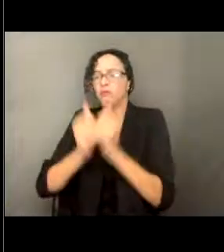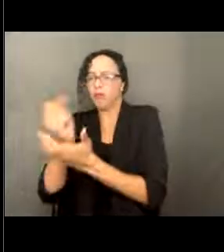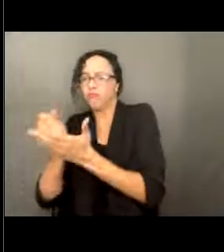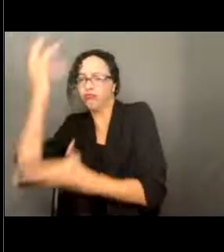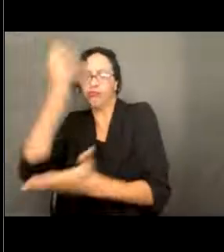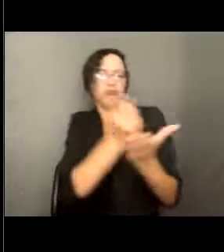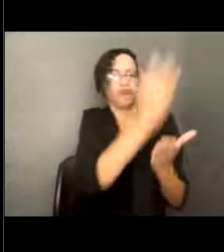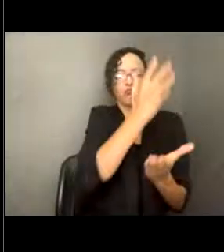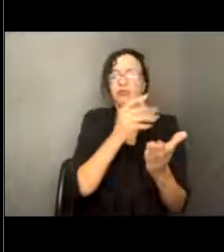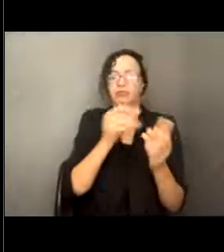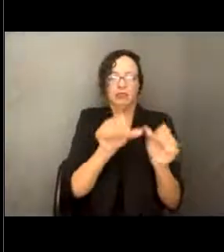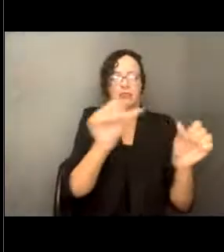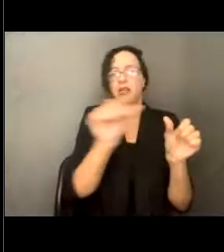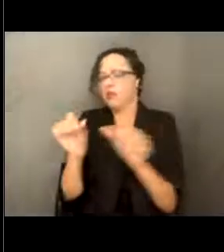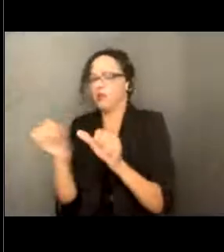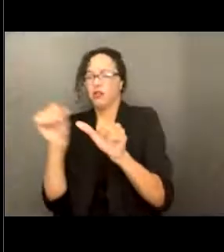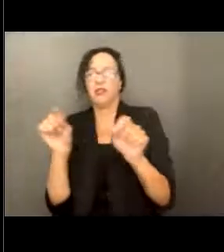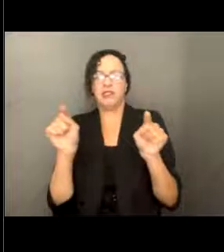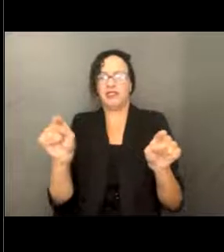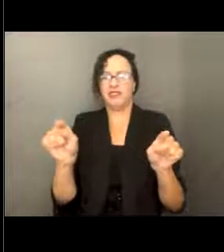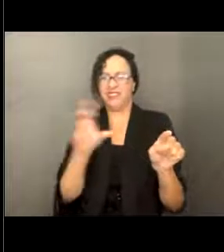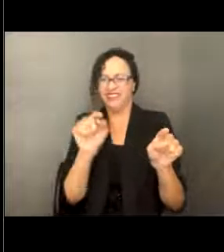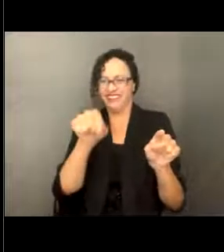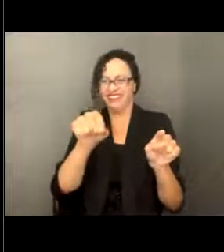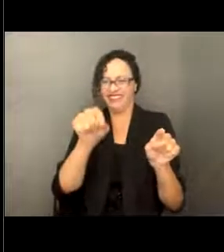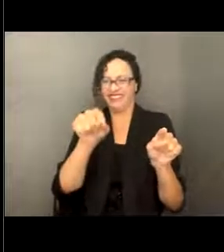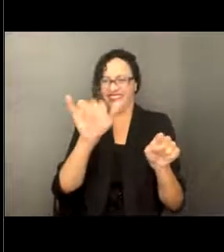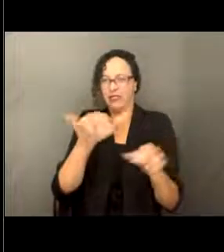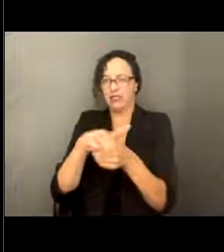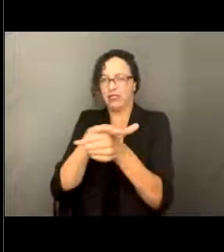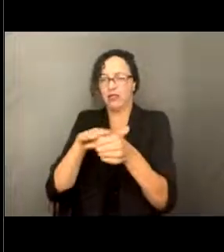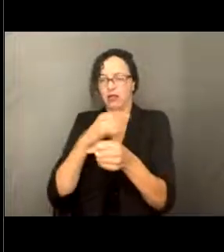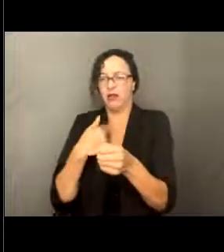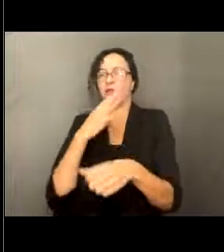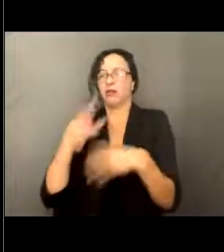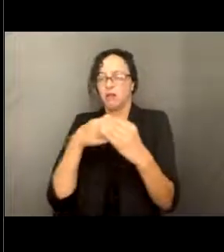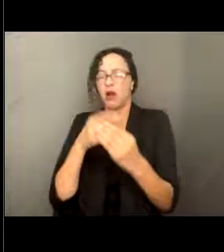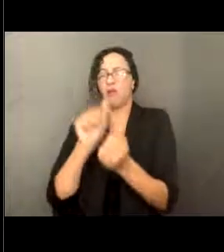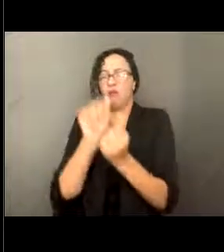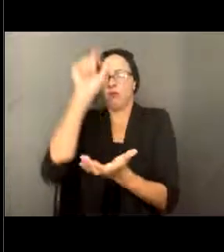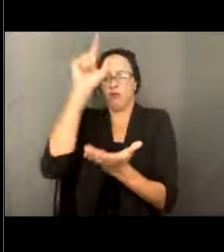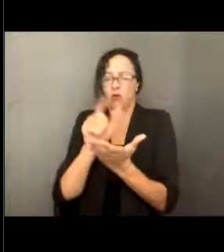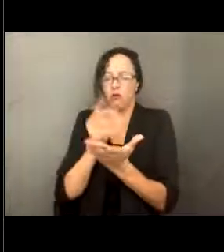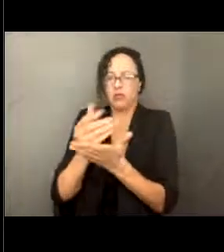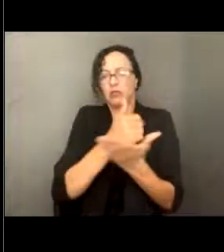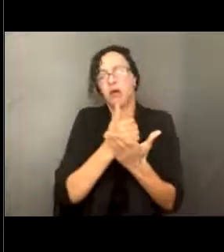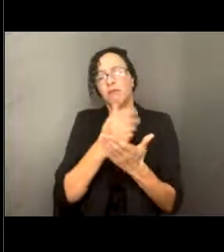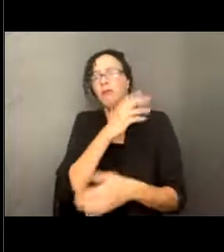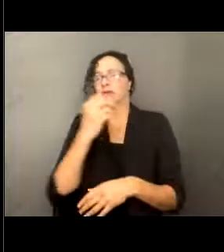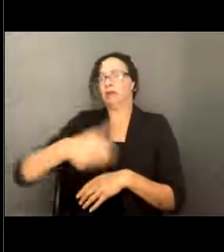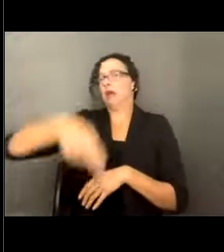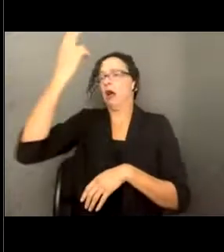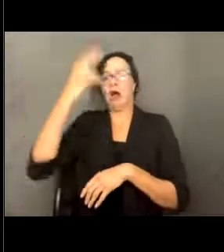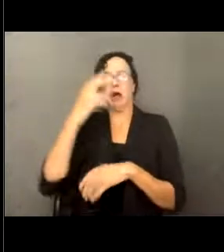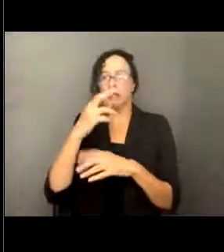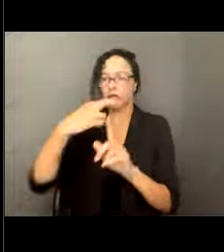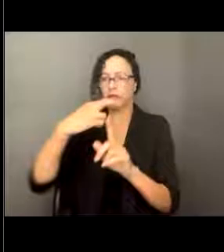the worst rental markets in the state. All is not great in paradise here.